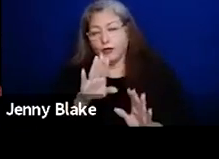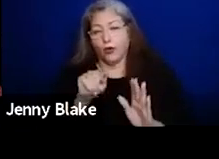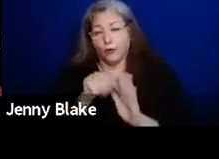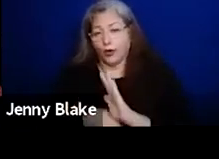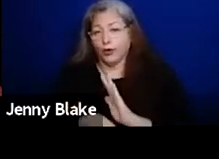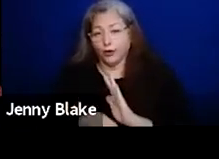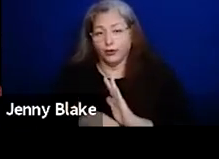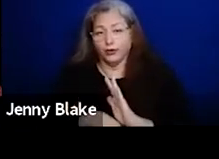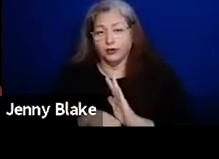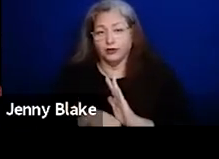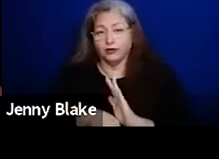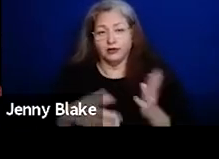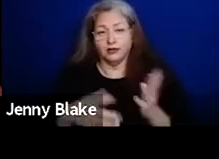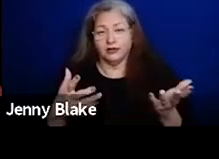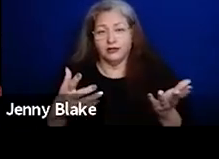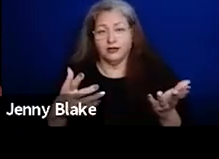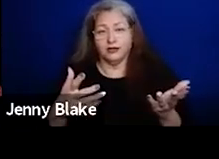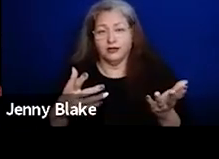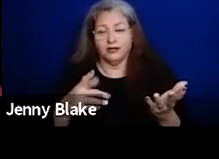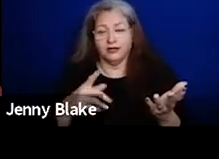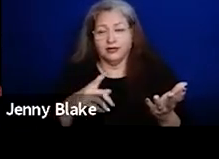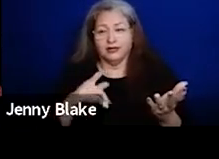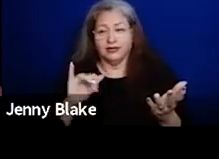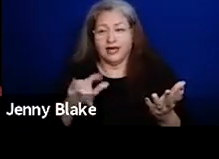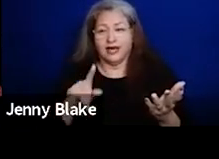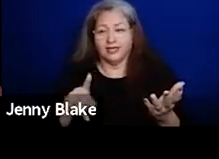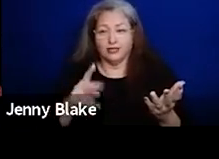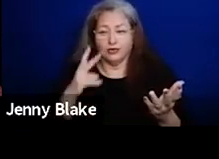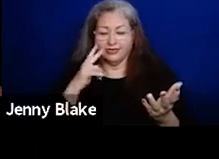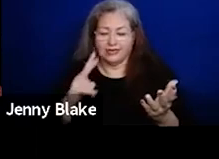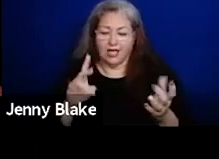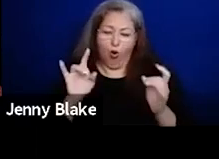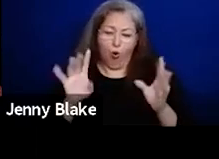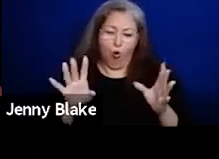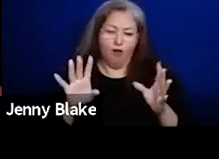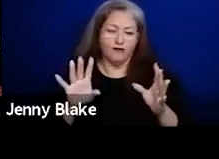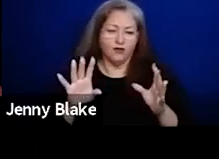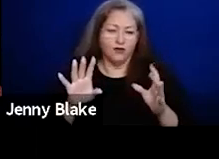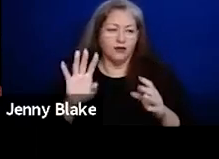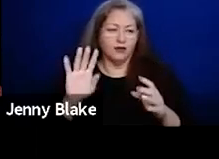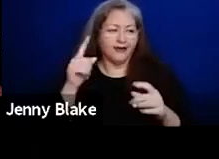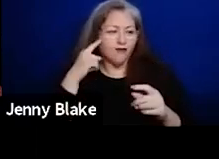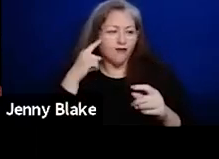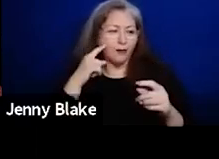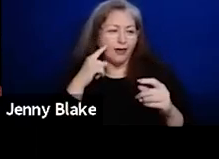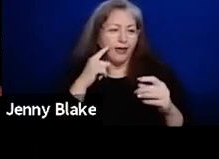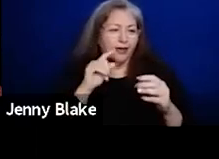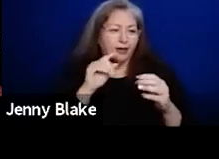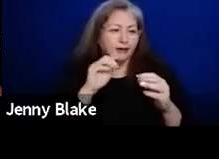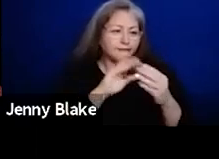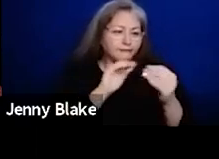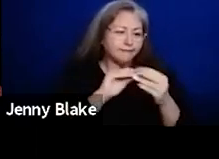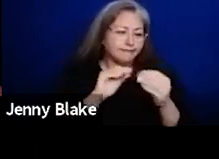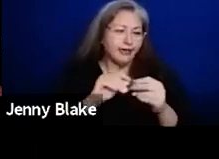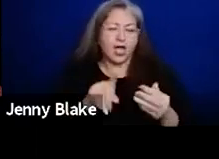Yet there is like an incredible web of bureaucracy that starts to make